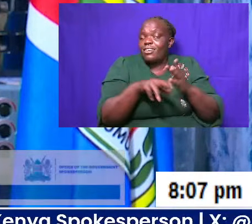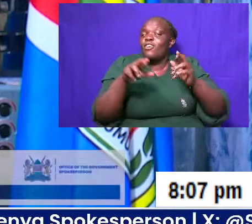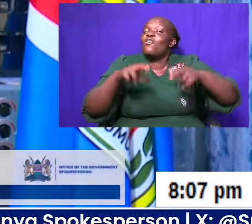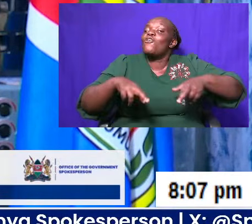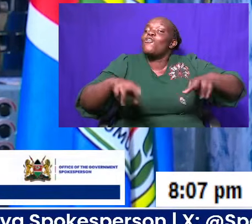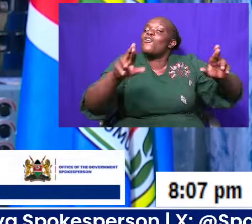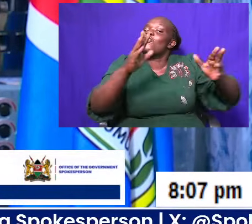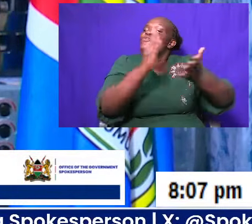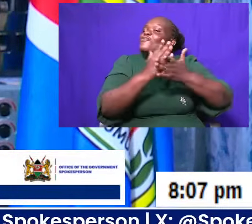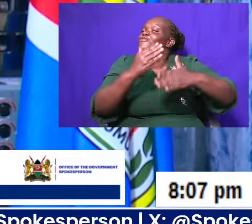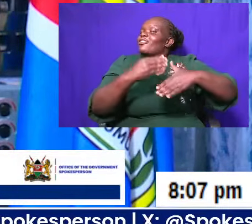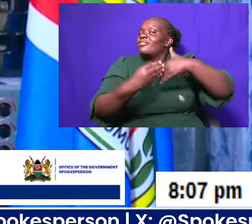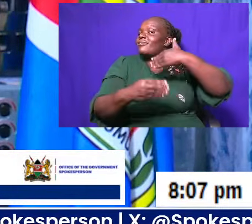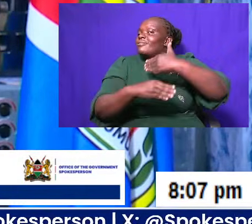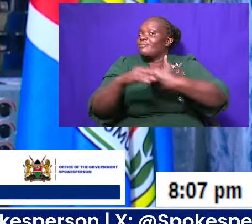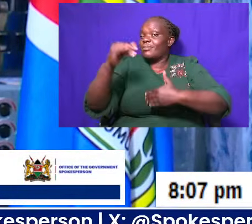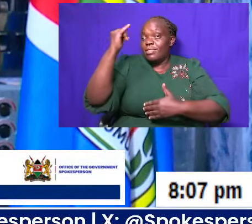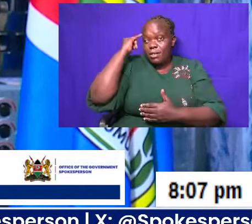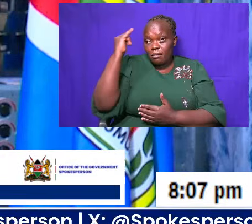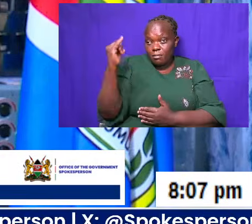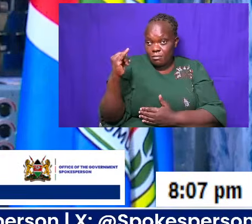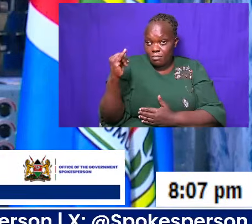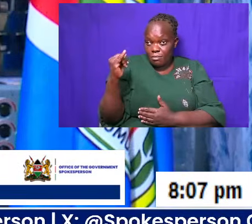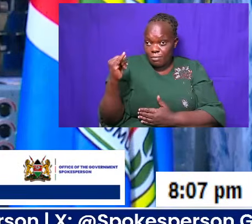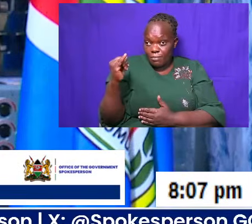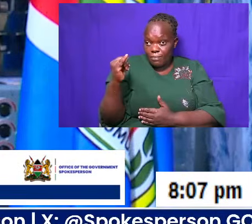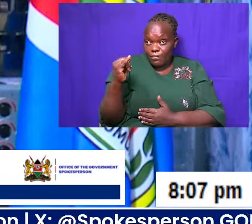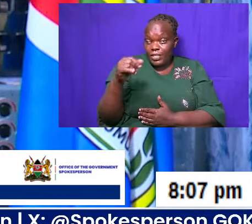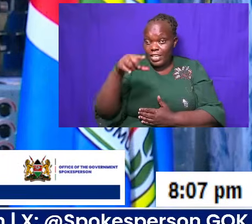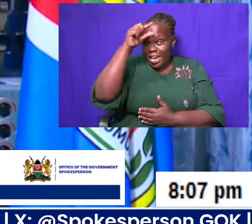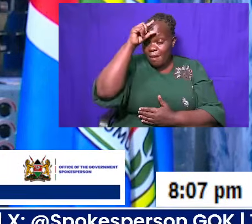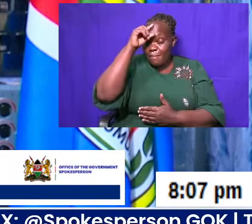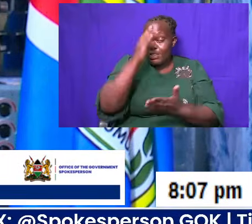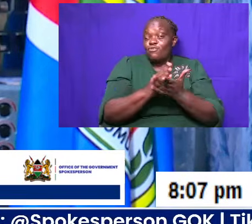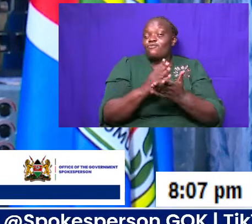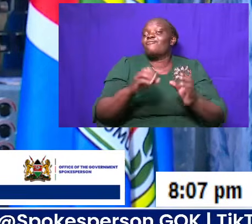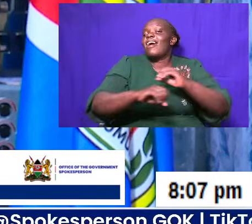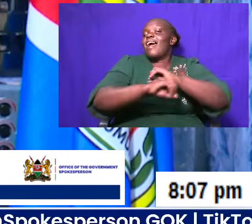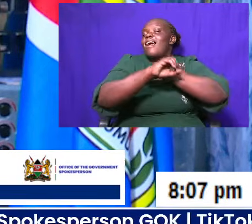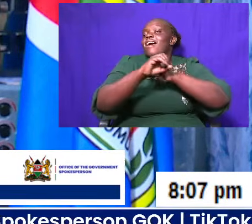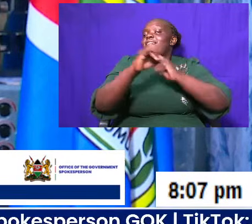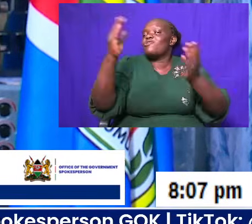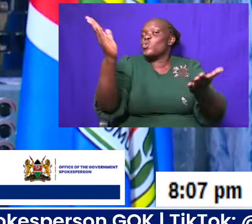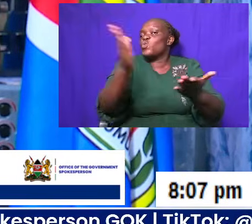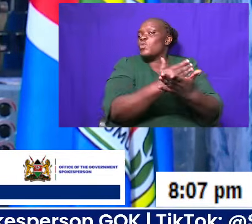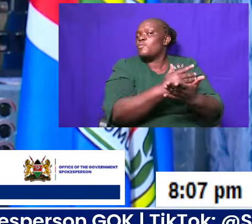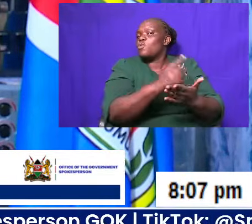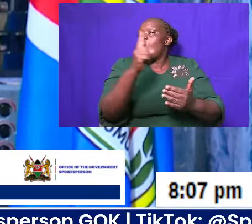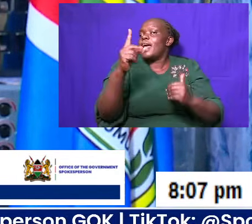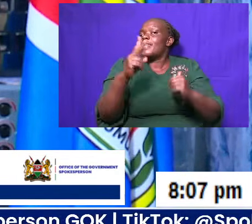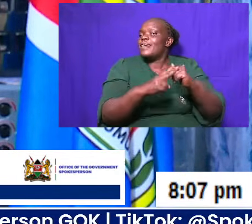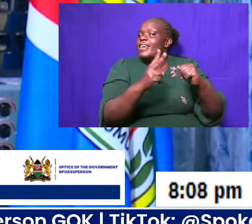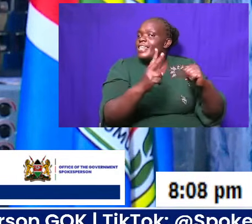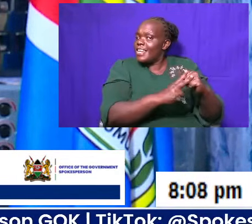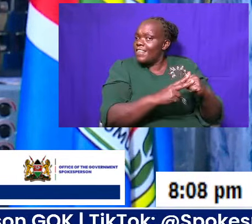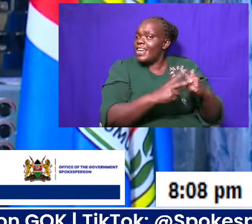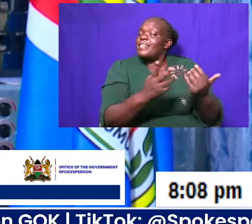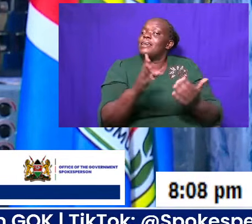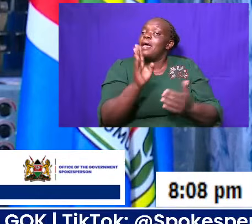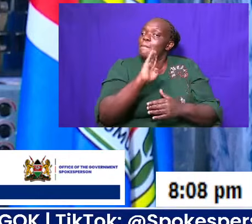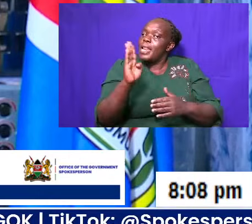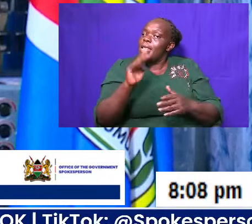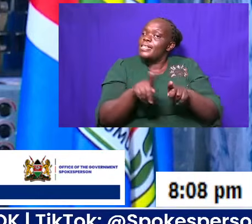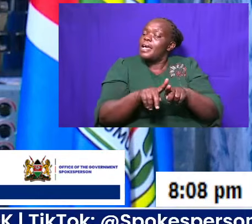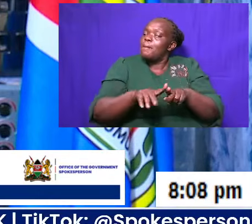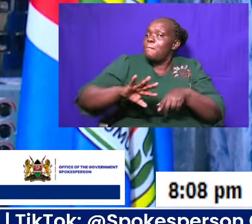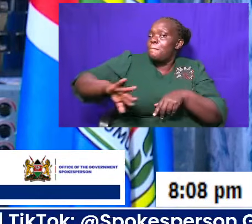zinaanza kujengwa. Can you imagine? The government has cleared 177 billion shillings of pending contractor